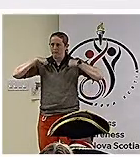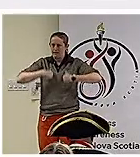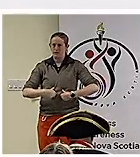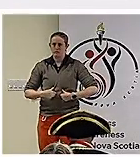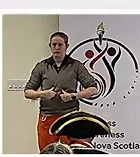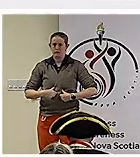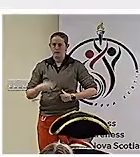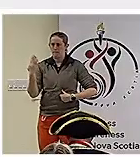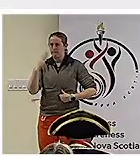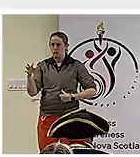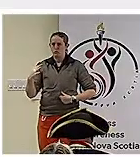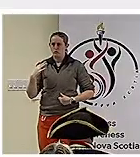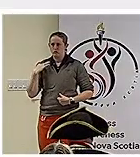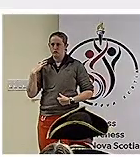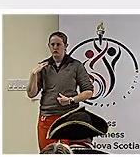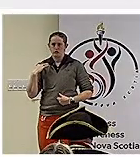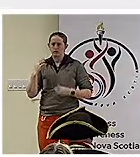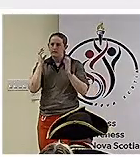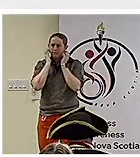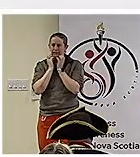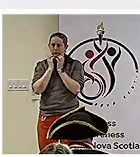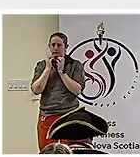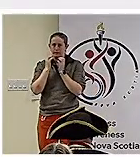scruffy beard, and limited hair.